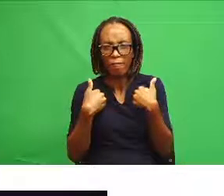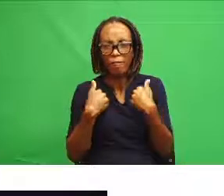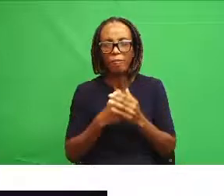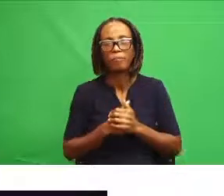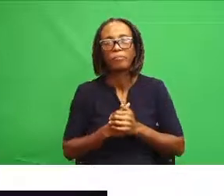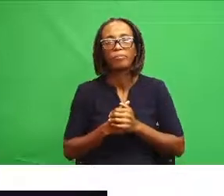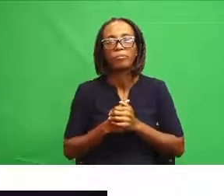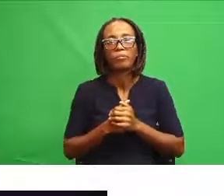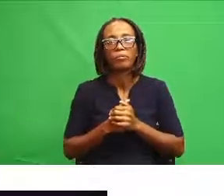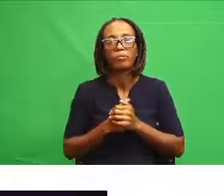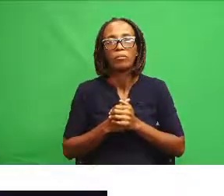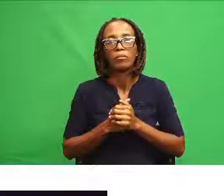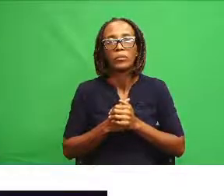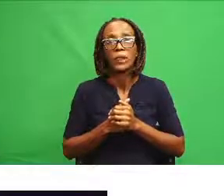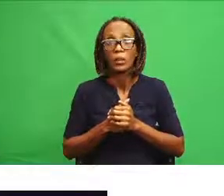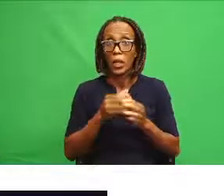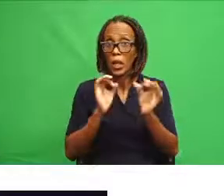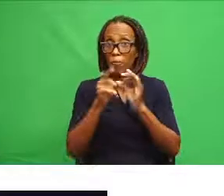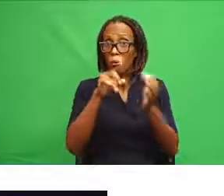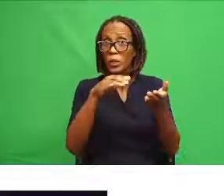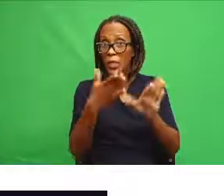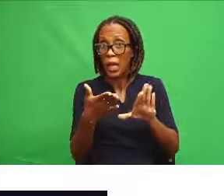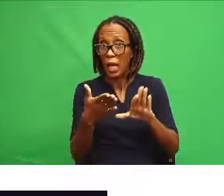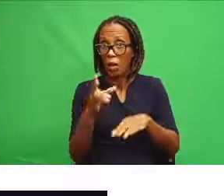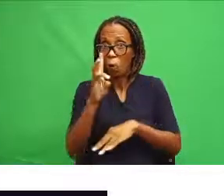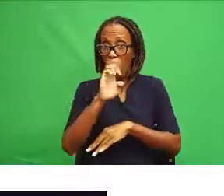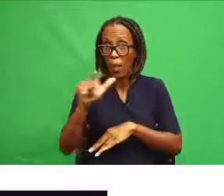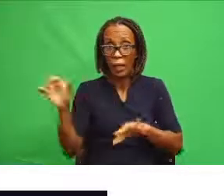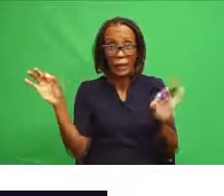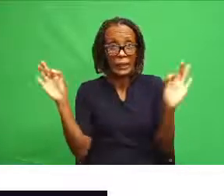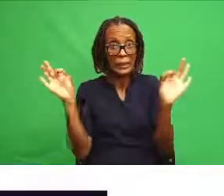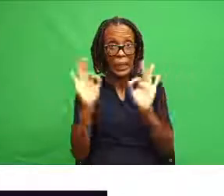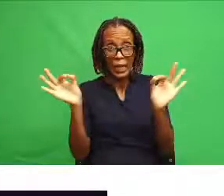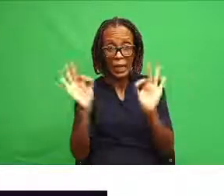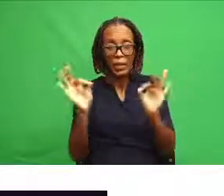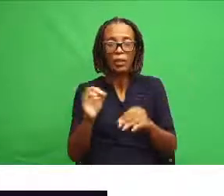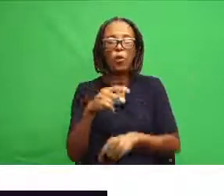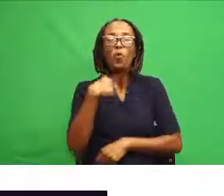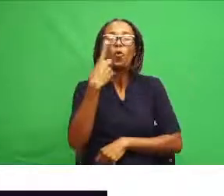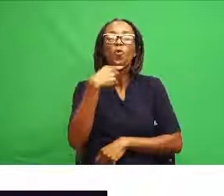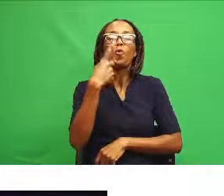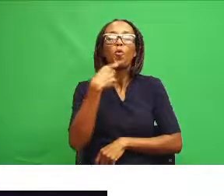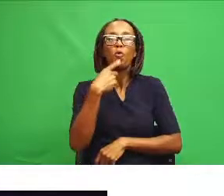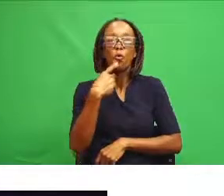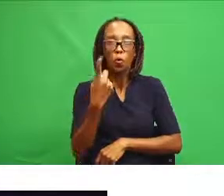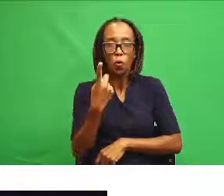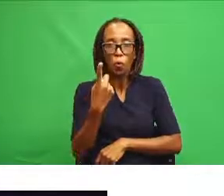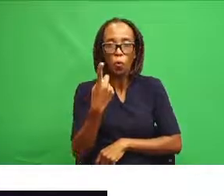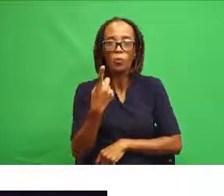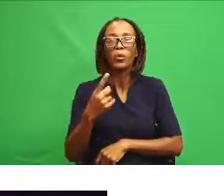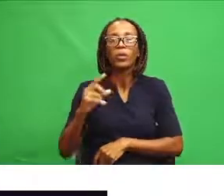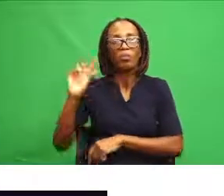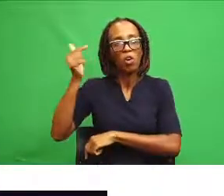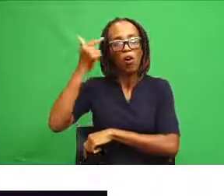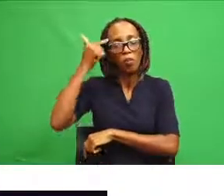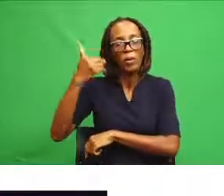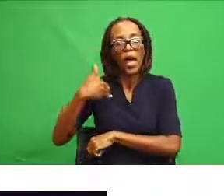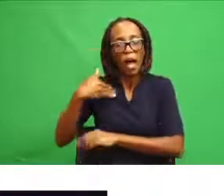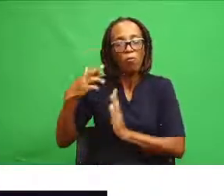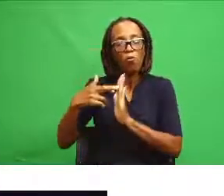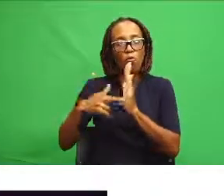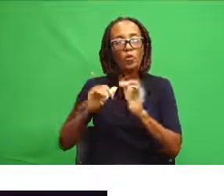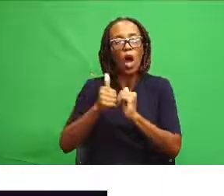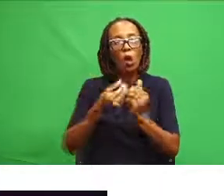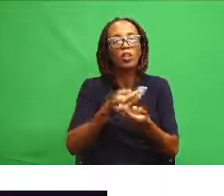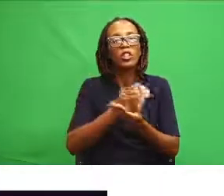say that if you die without a will, that the state has provided a structure